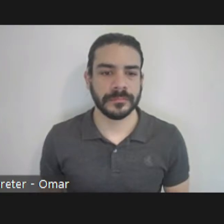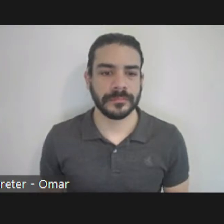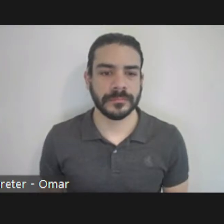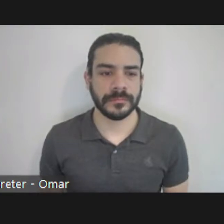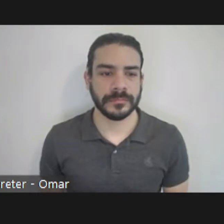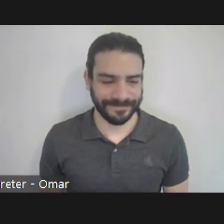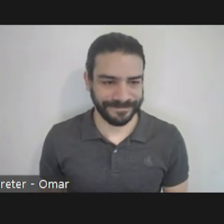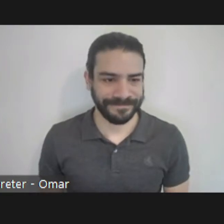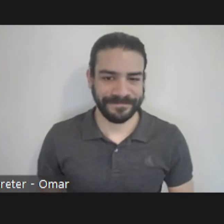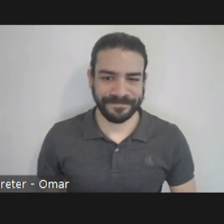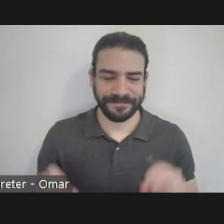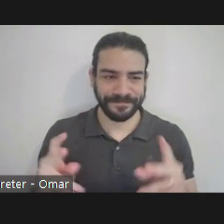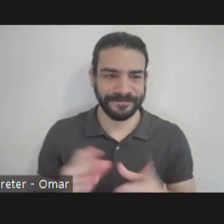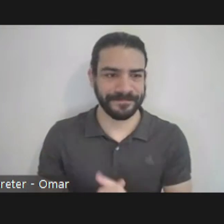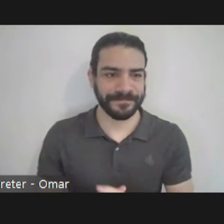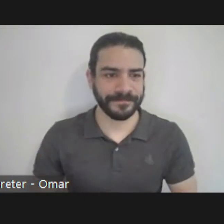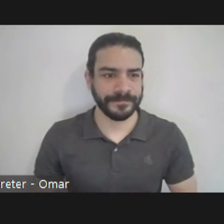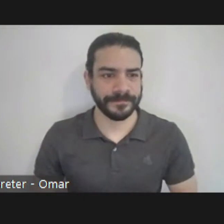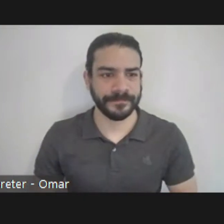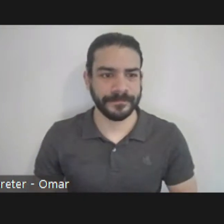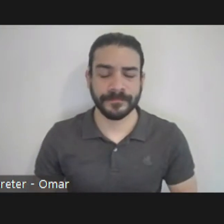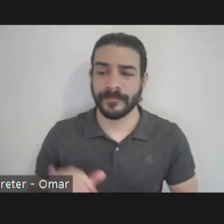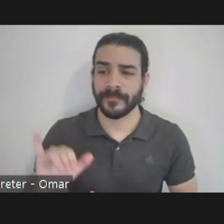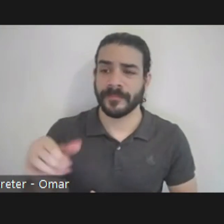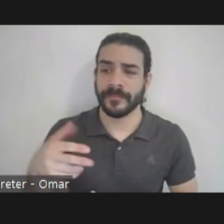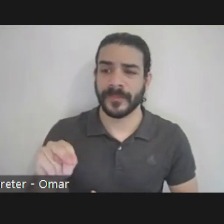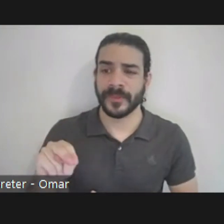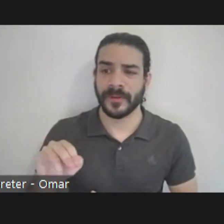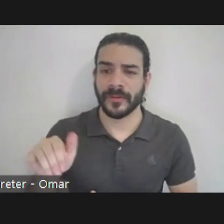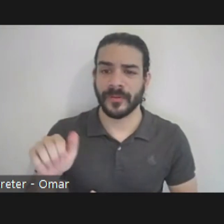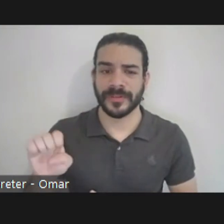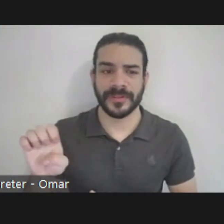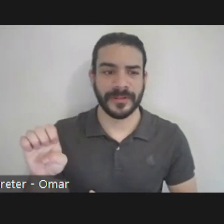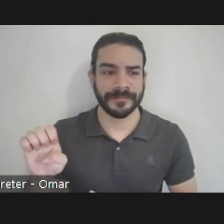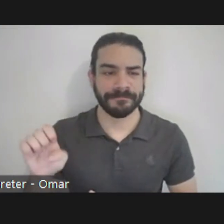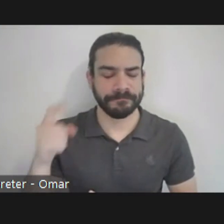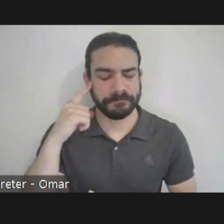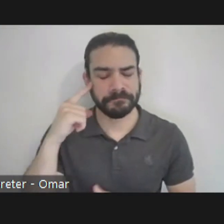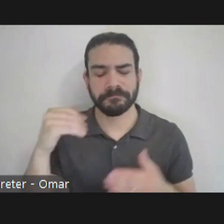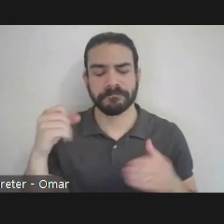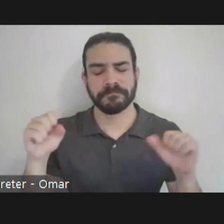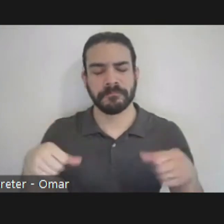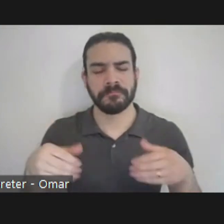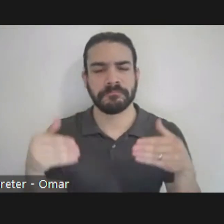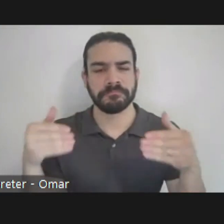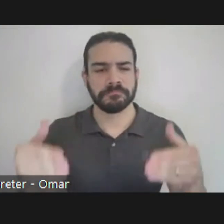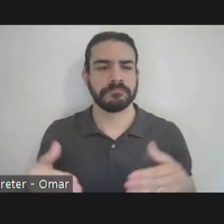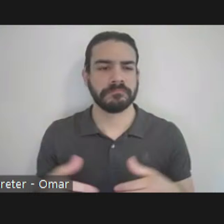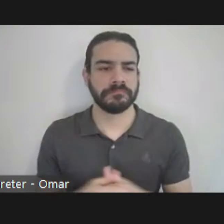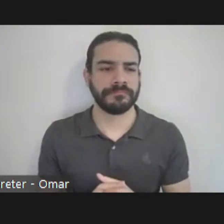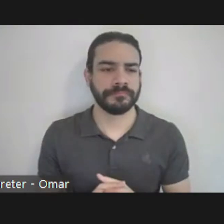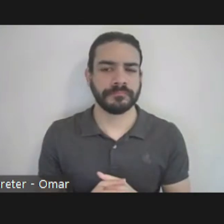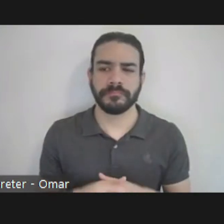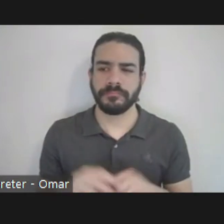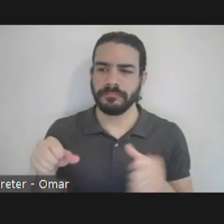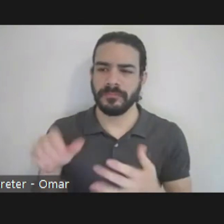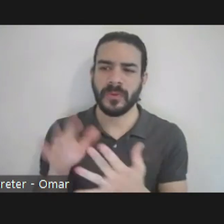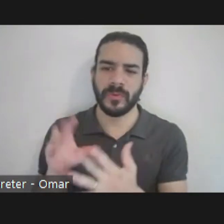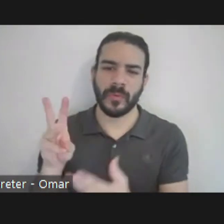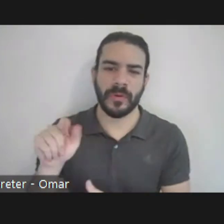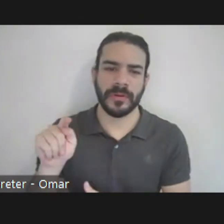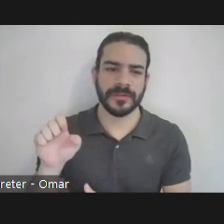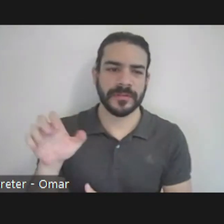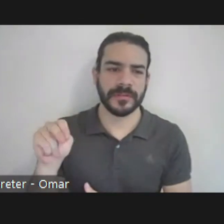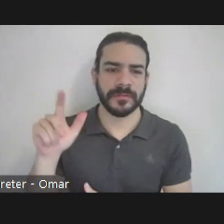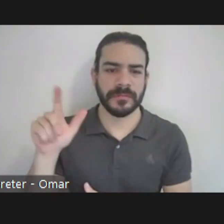Okay, John and Jose, I think we'll move on. We can reach out to Mr. Watson to see if he has any